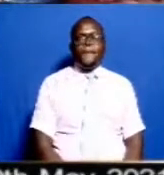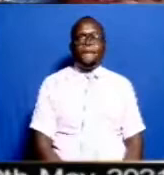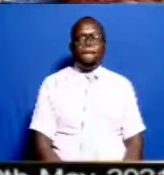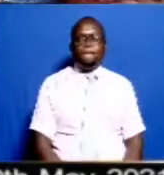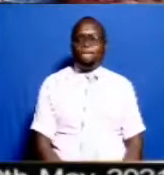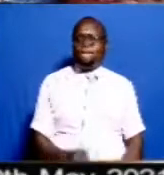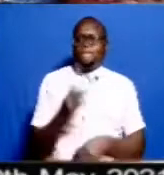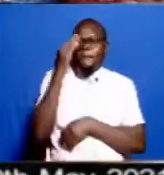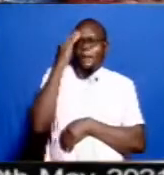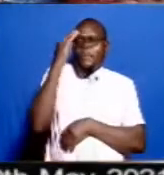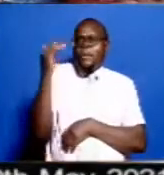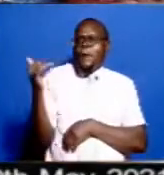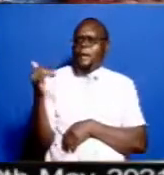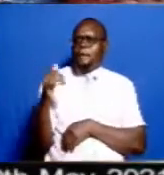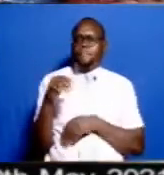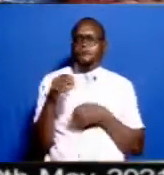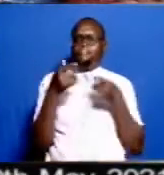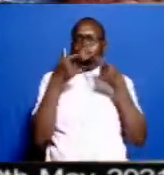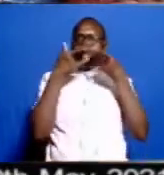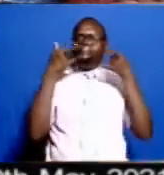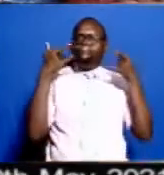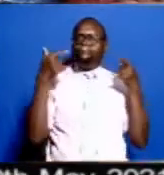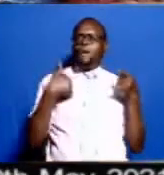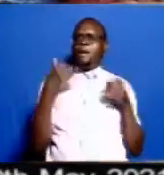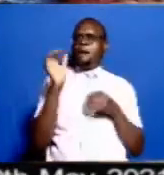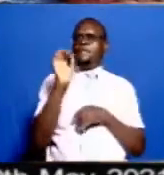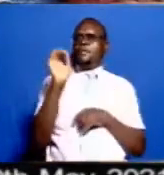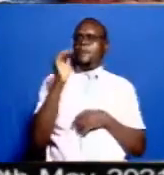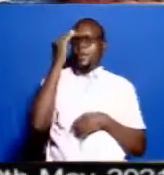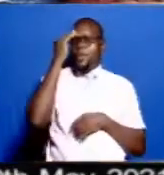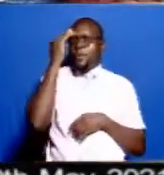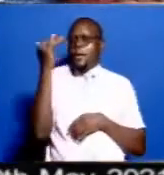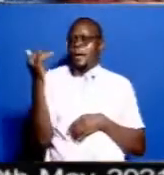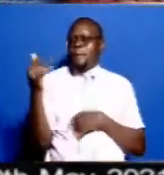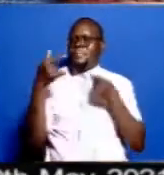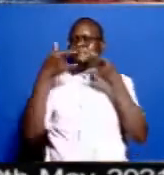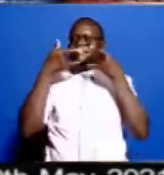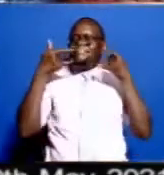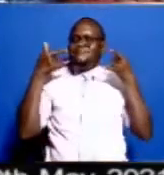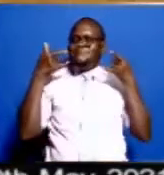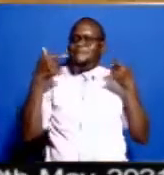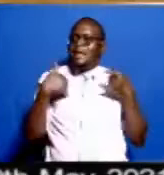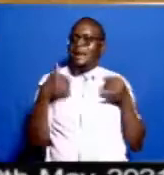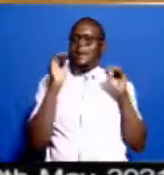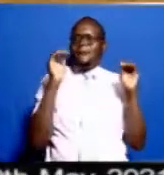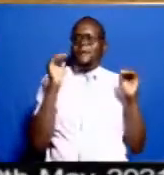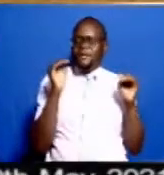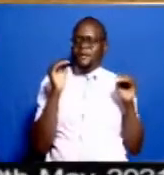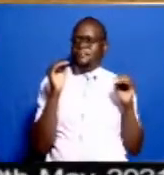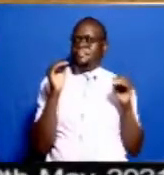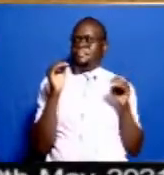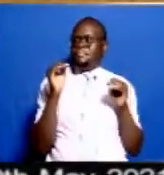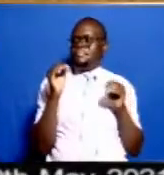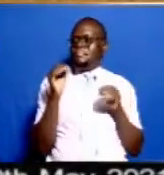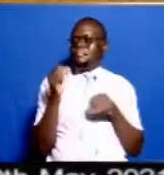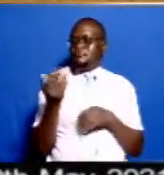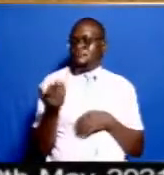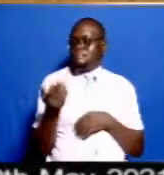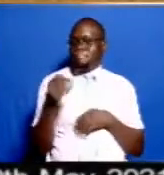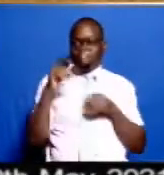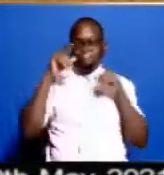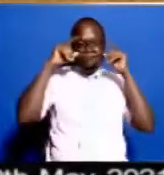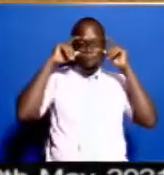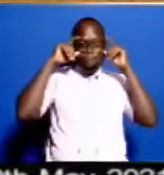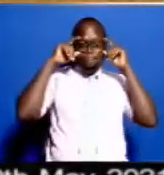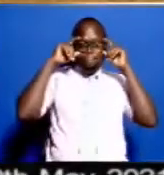Why have you taken off your mask, Honorable Kamket? And I don't think you have an excuse of spectacles.